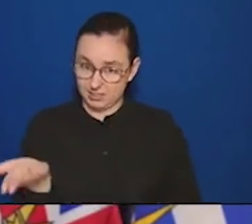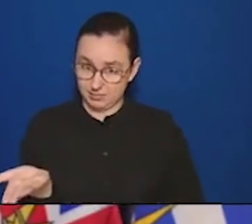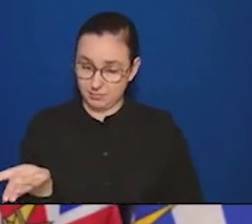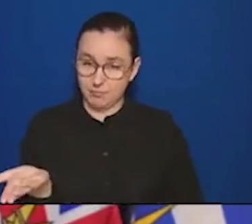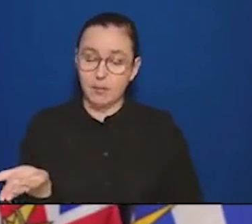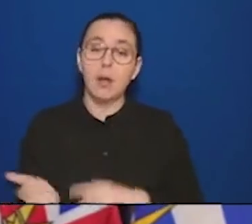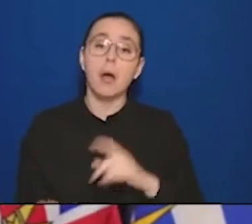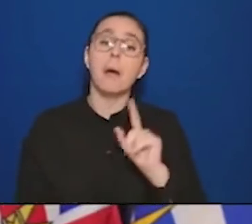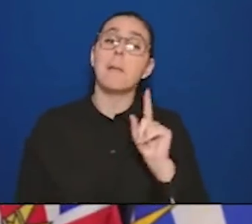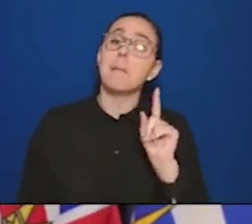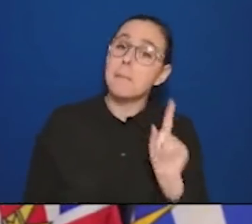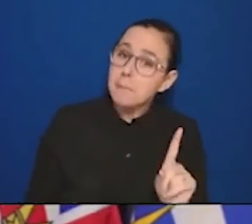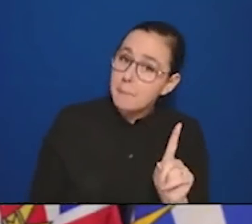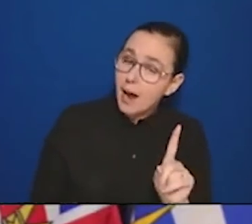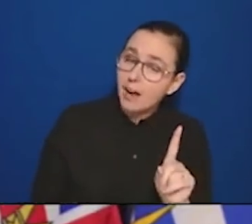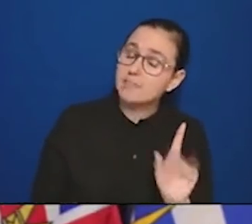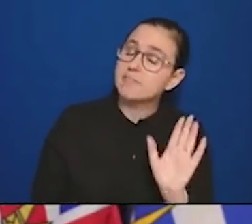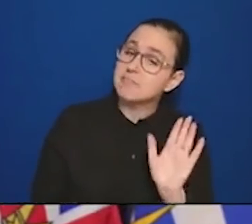shows that